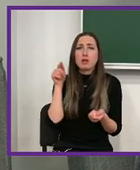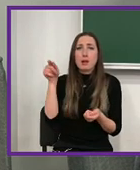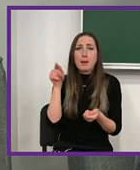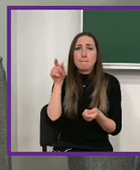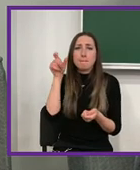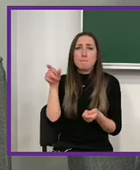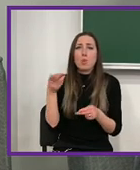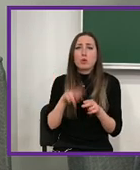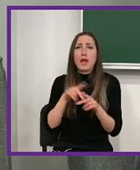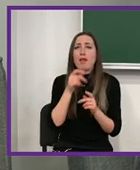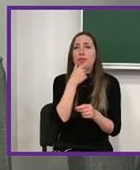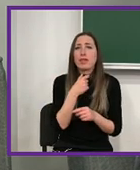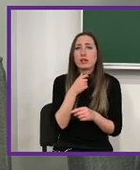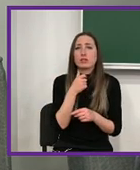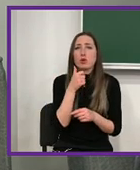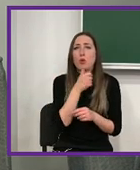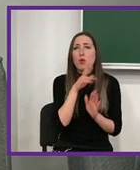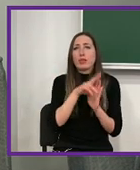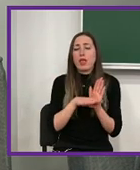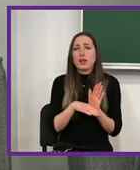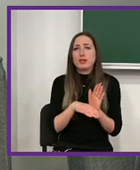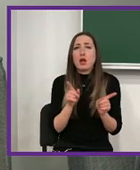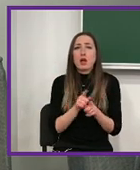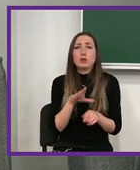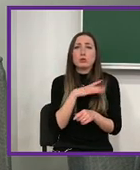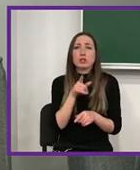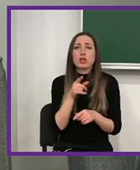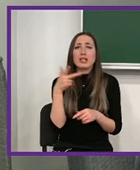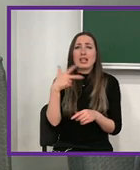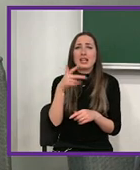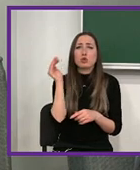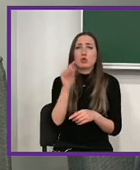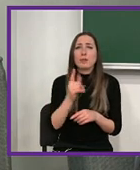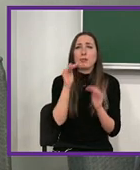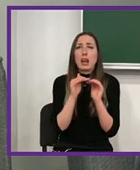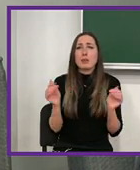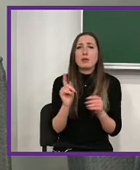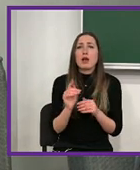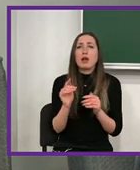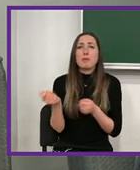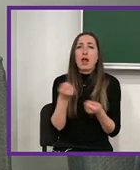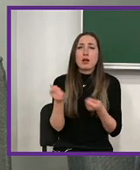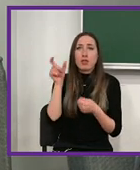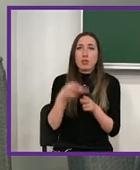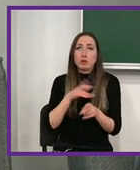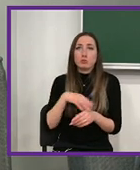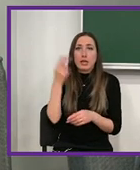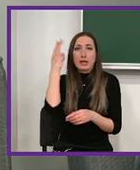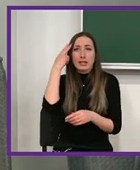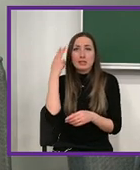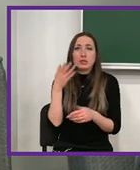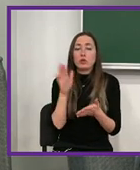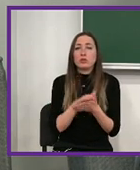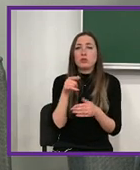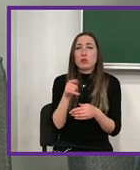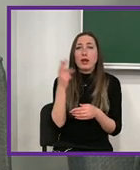have about 40,000 just tier one suppliers. So we have to have a risk-based approach in terms of how we sort